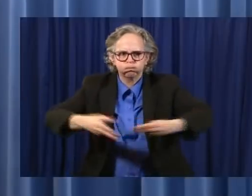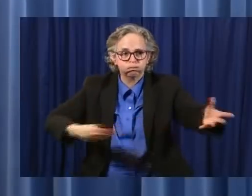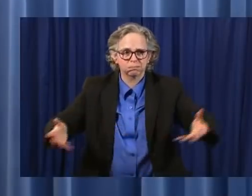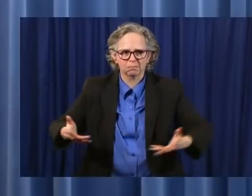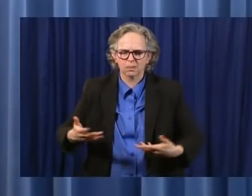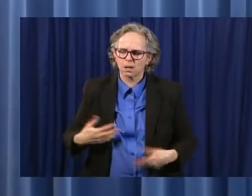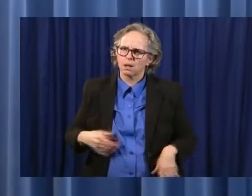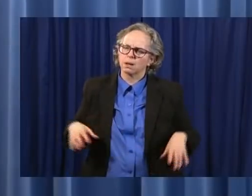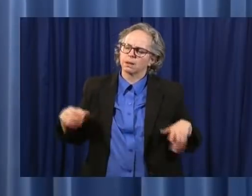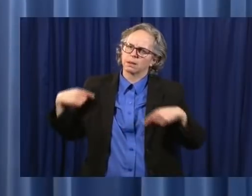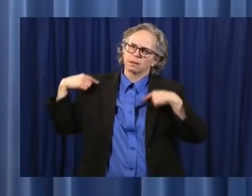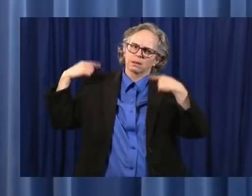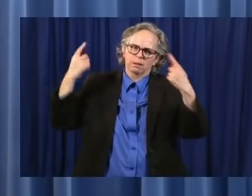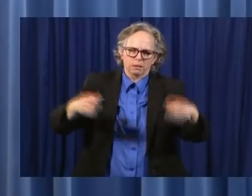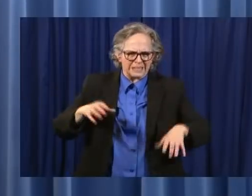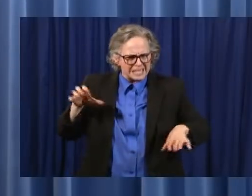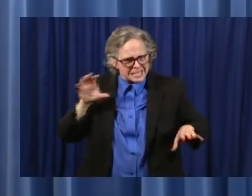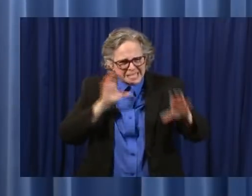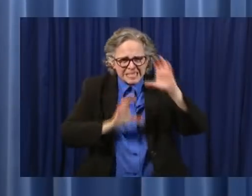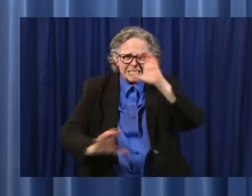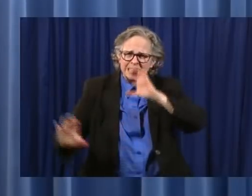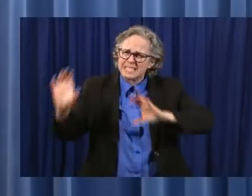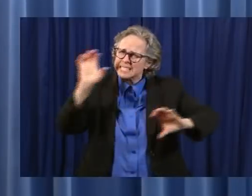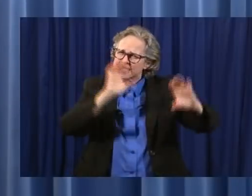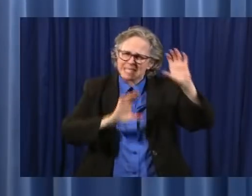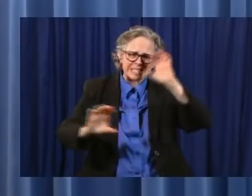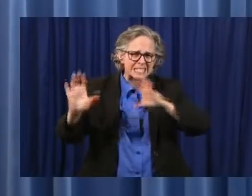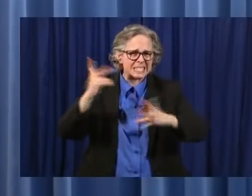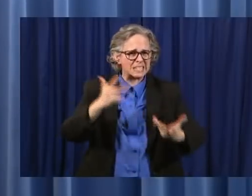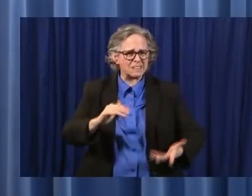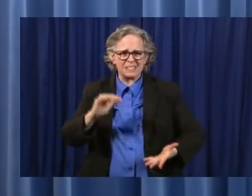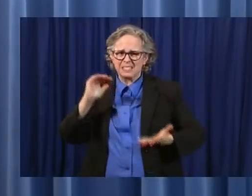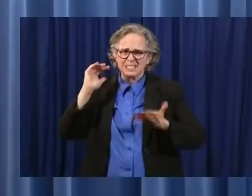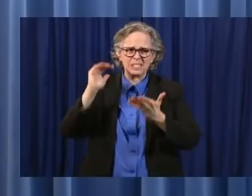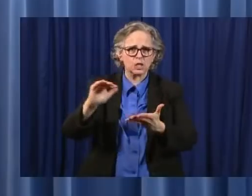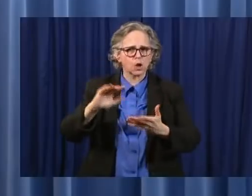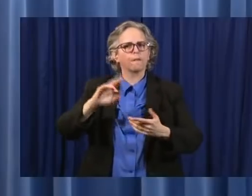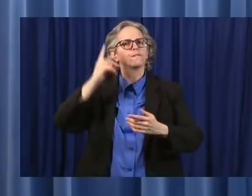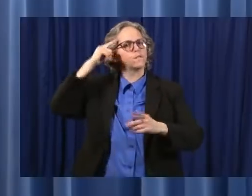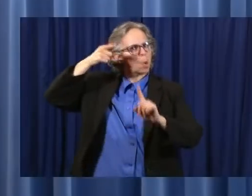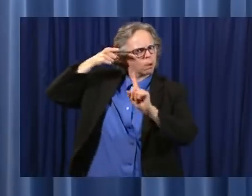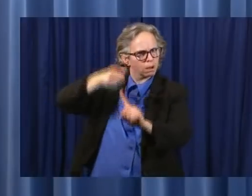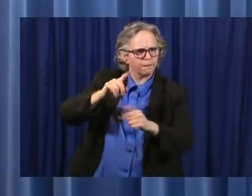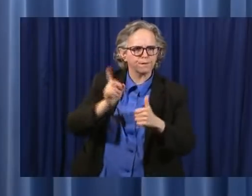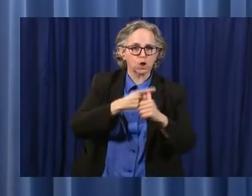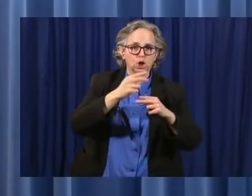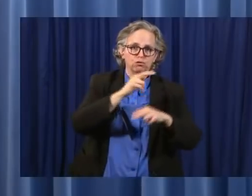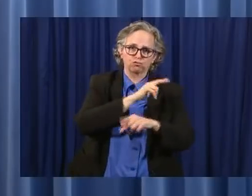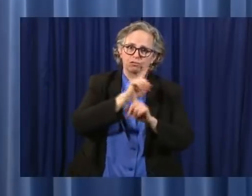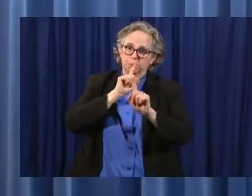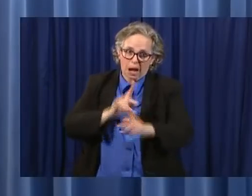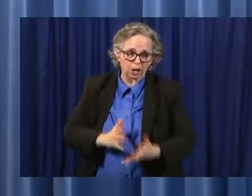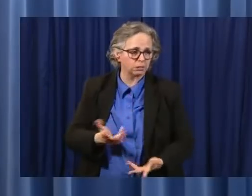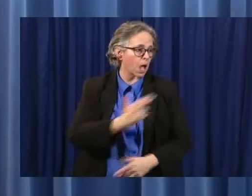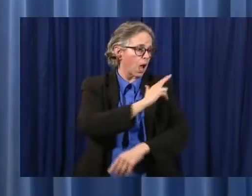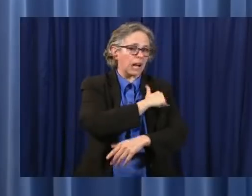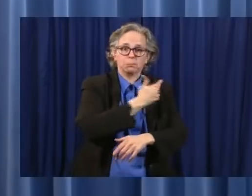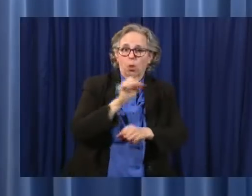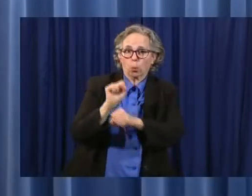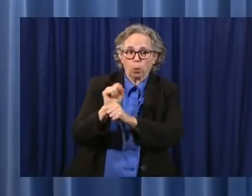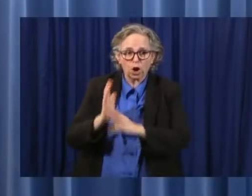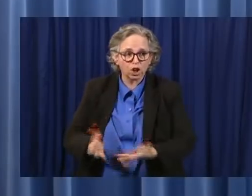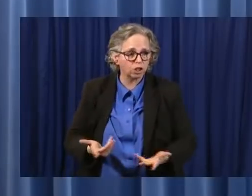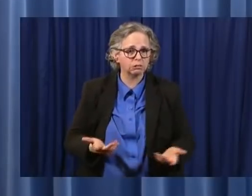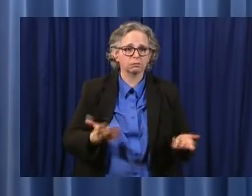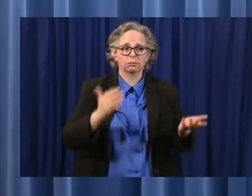to make sure our first responders, people who work in hospitals, people who work in nursing homes